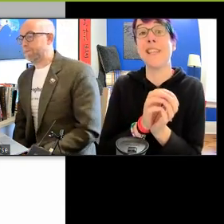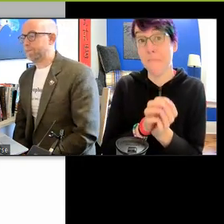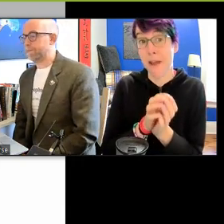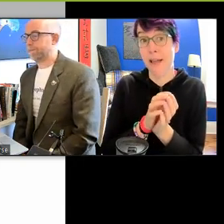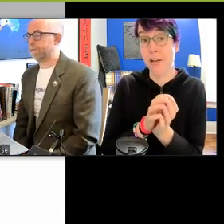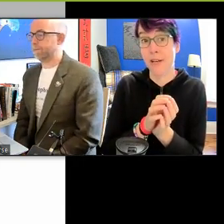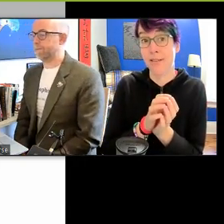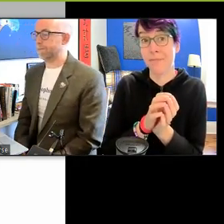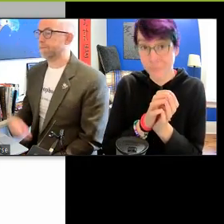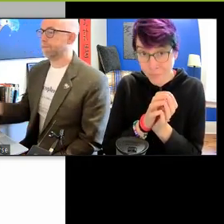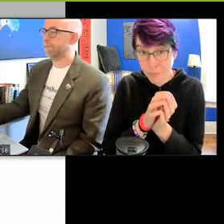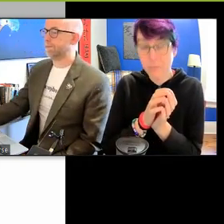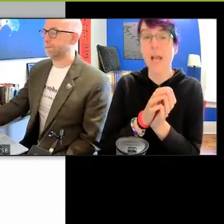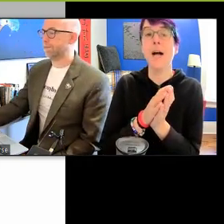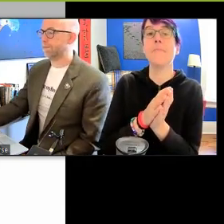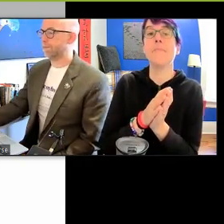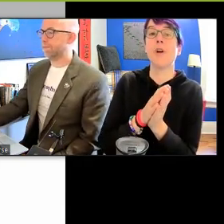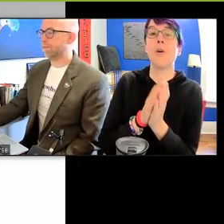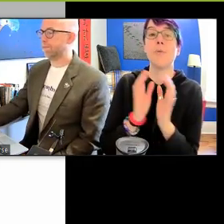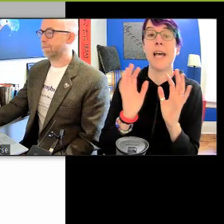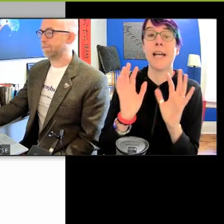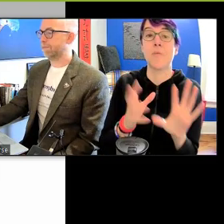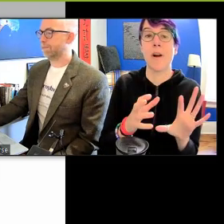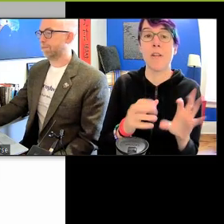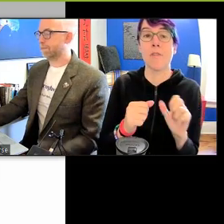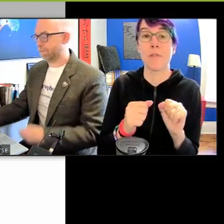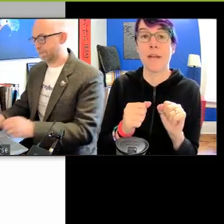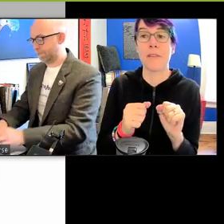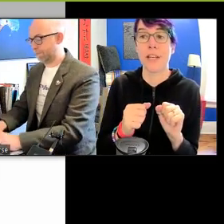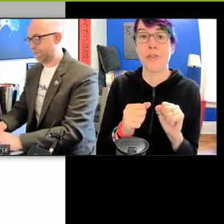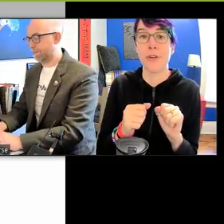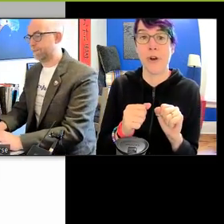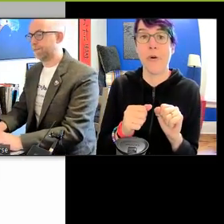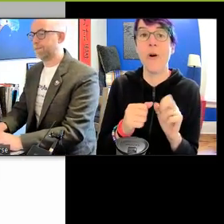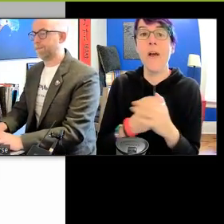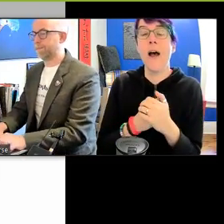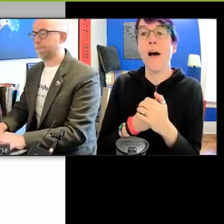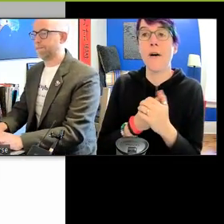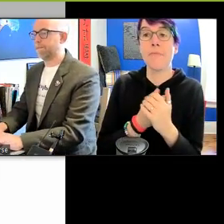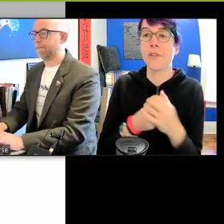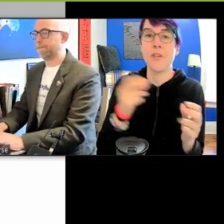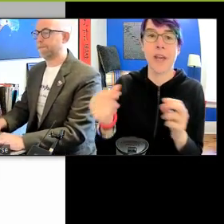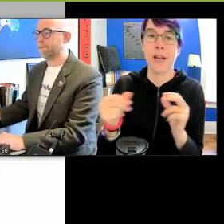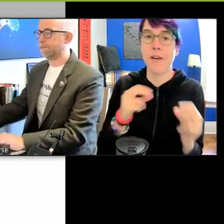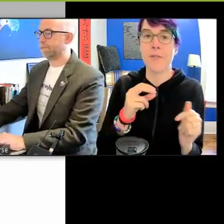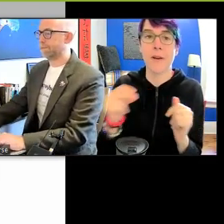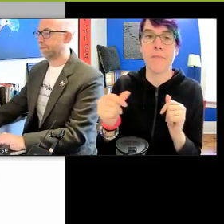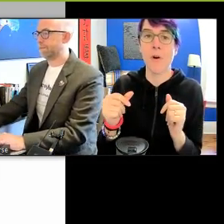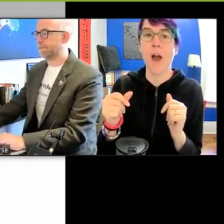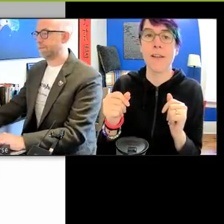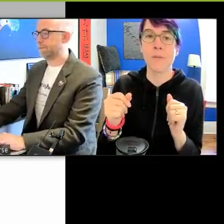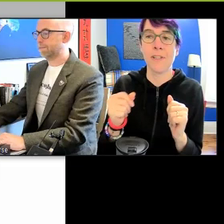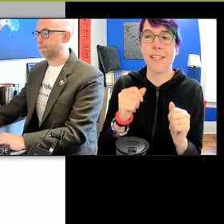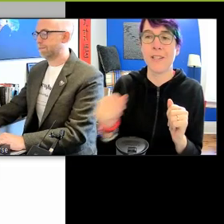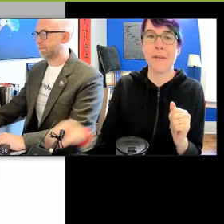course email address. Mm. So that's where all of those types of things should go, so that you get a